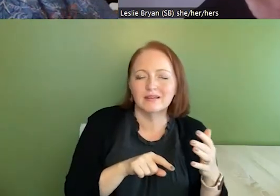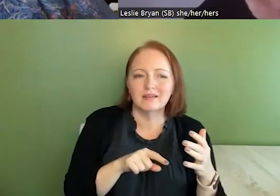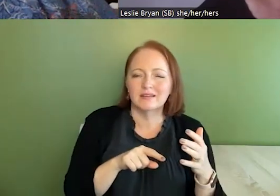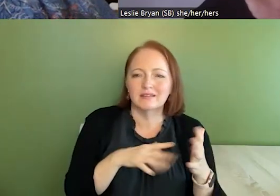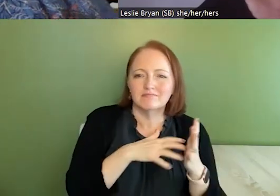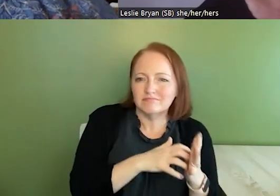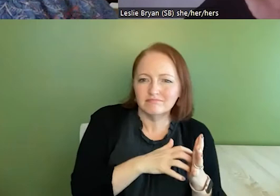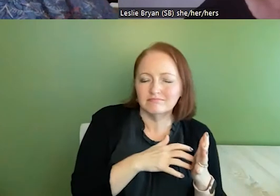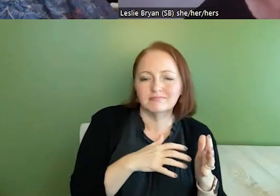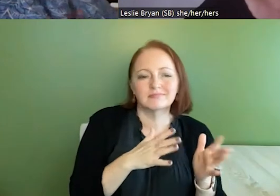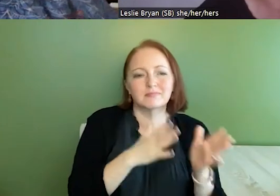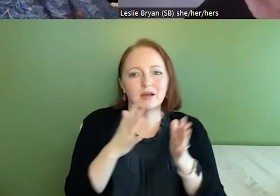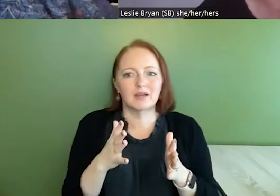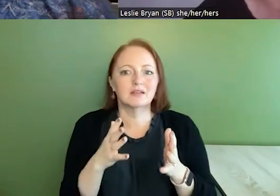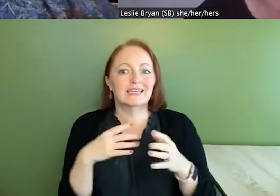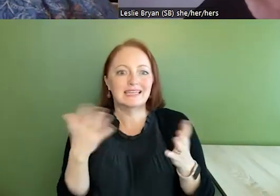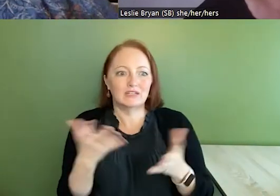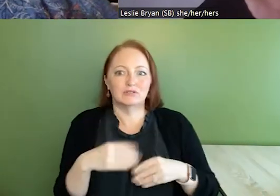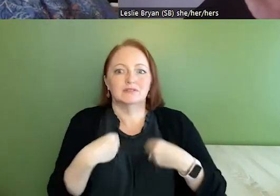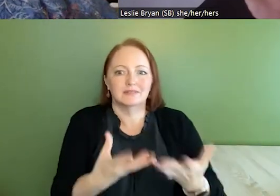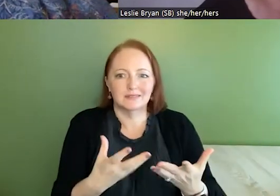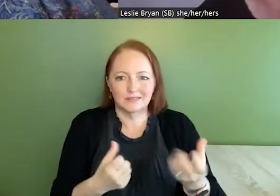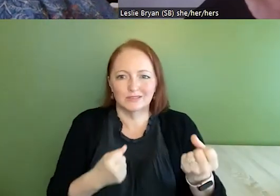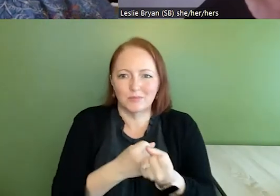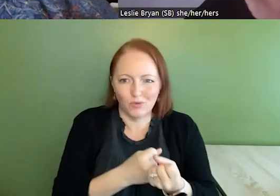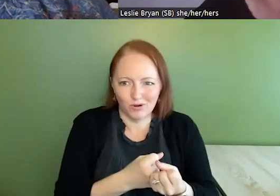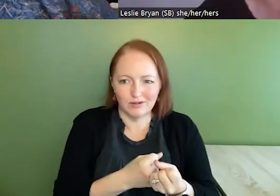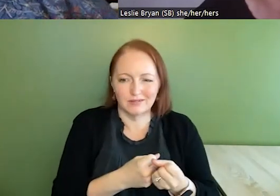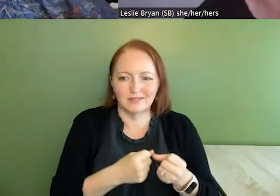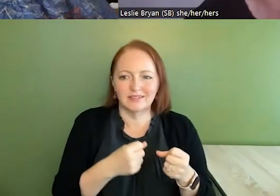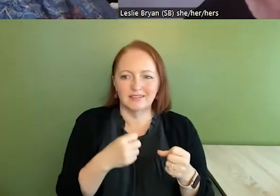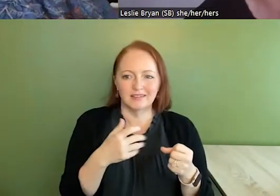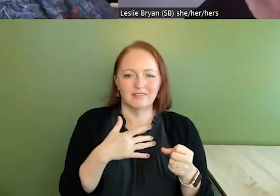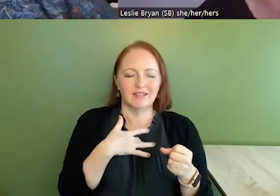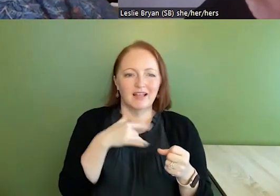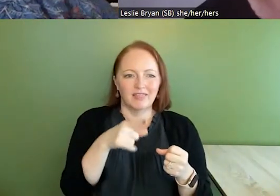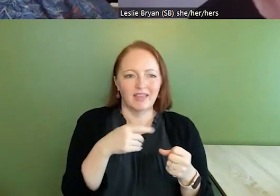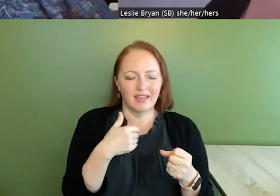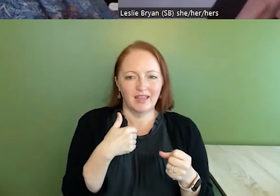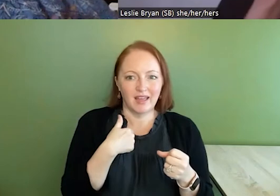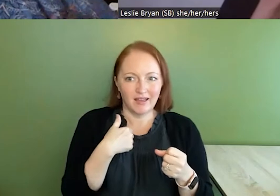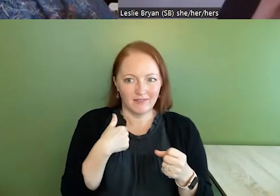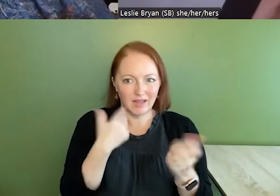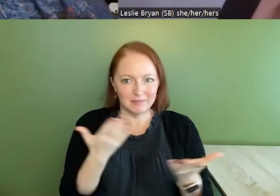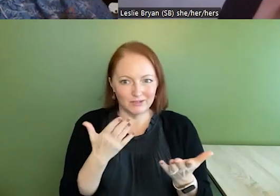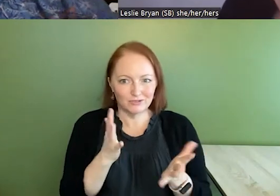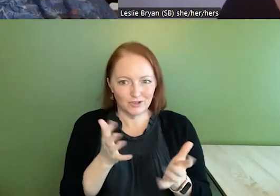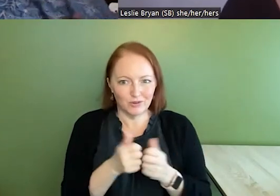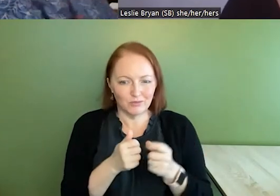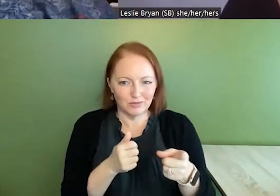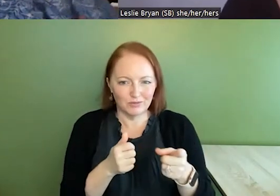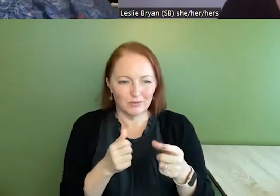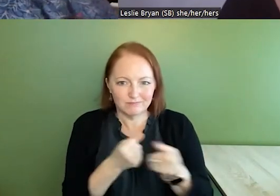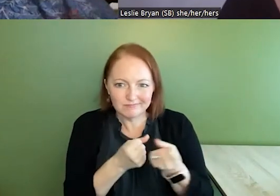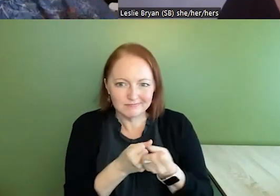from an abundance of support. So that making it feel like they have you to talk to in case they